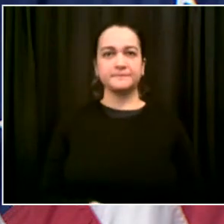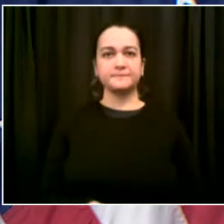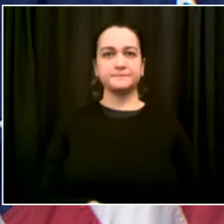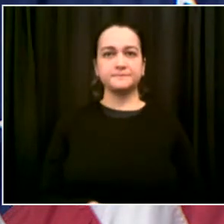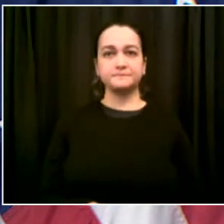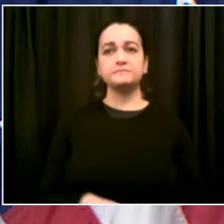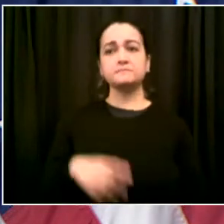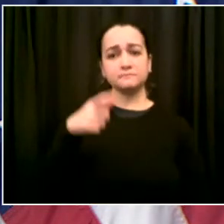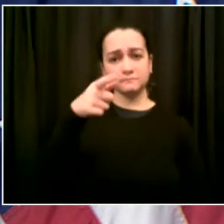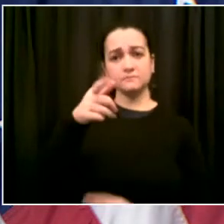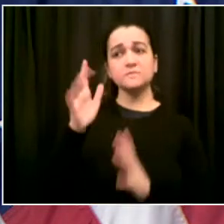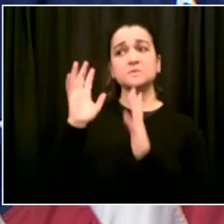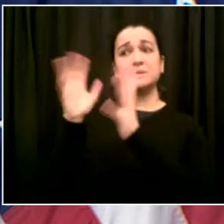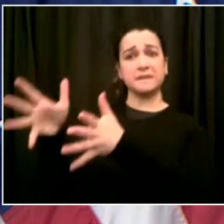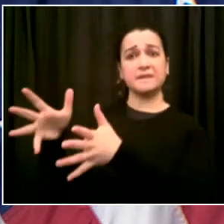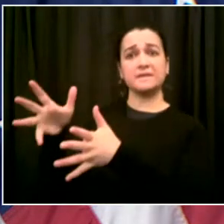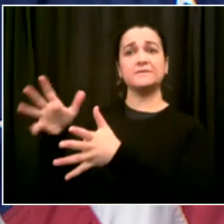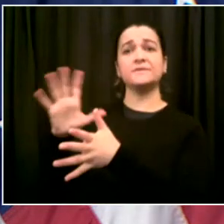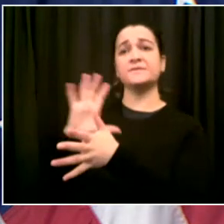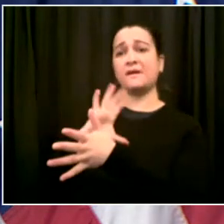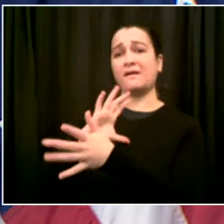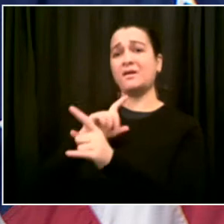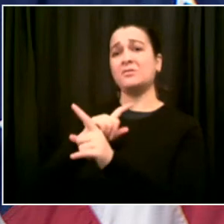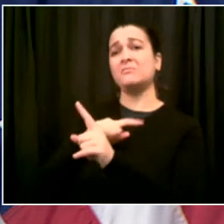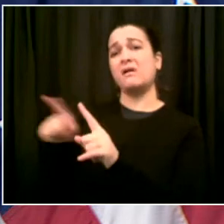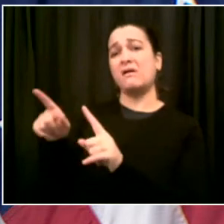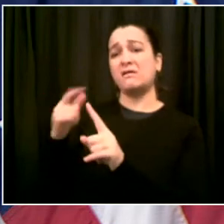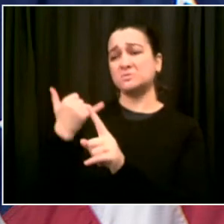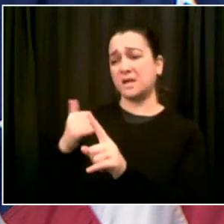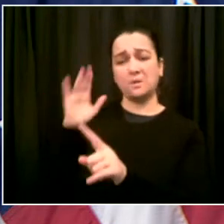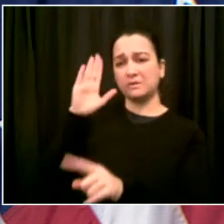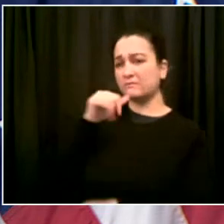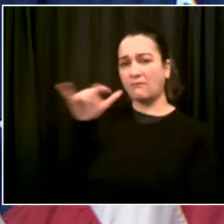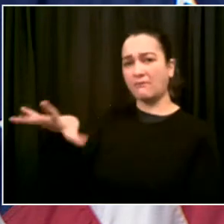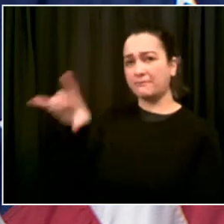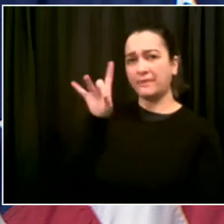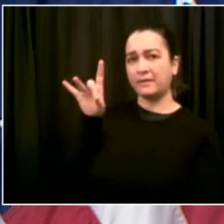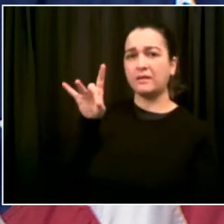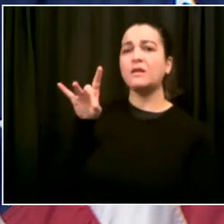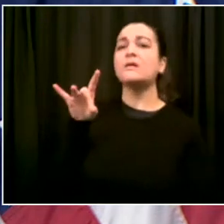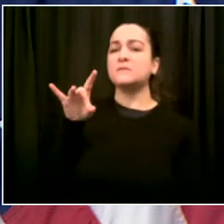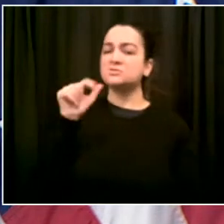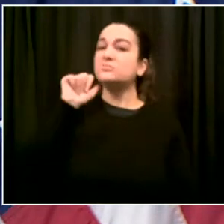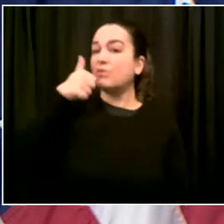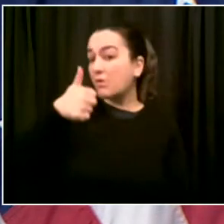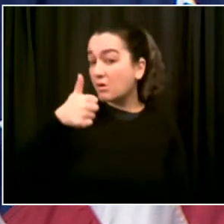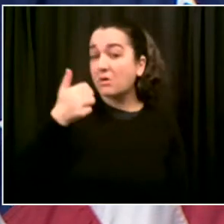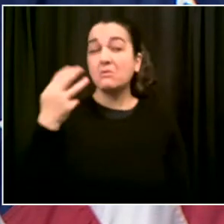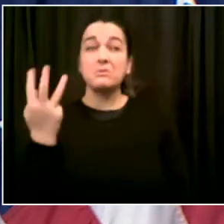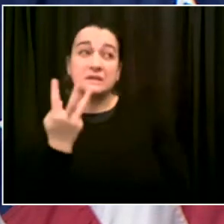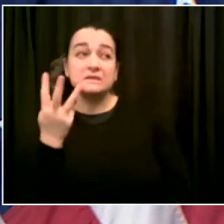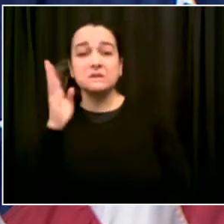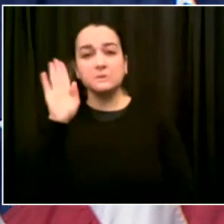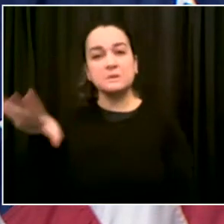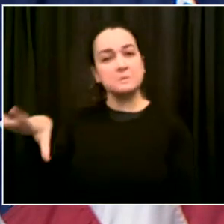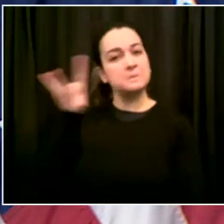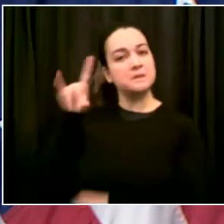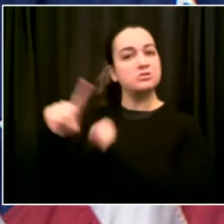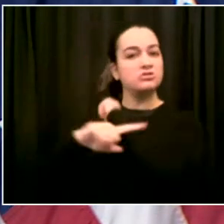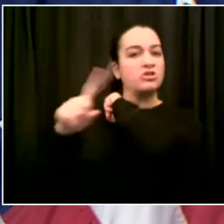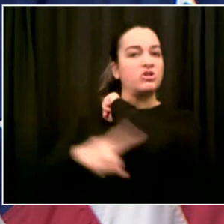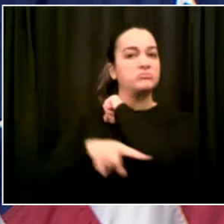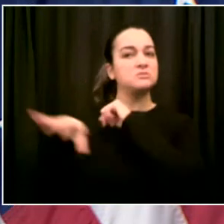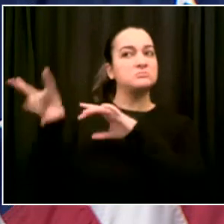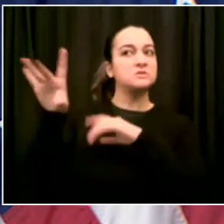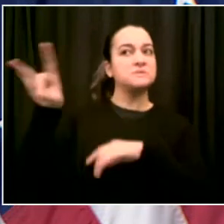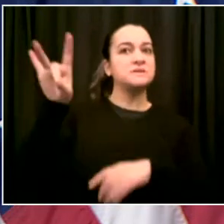service delays on refuse and recycling. And as soon as we have a better handle on just how much snowfall is out there and just how long it's going to take to fight it, then we'll get back